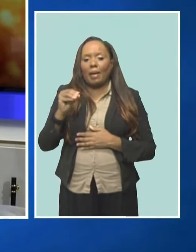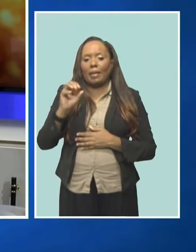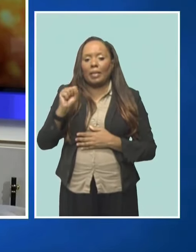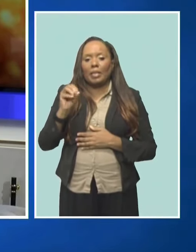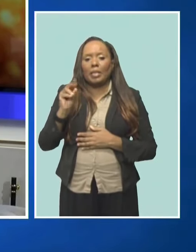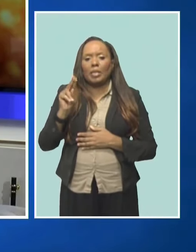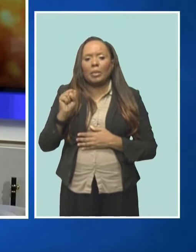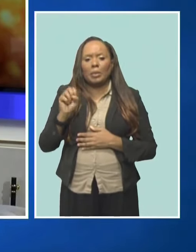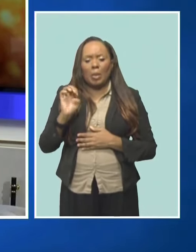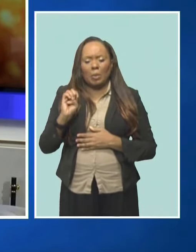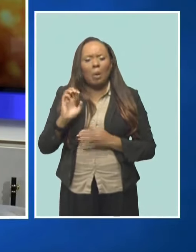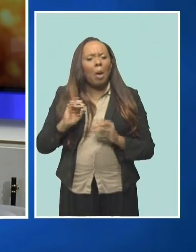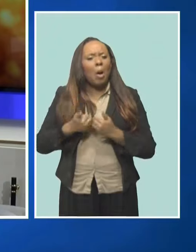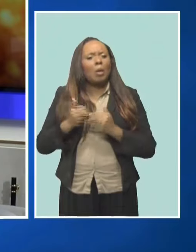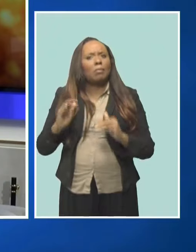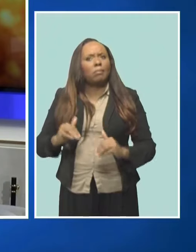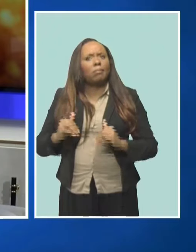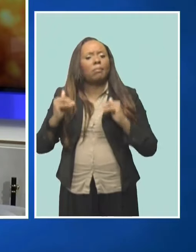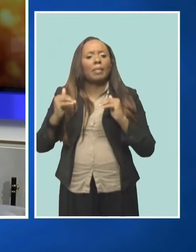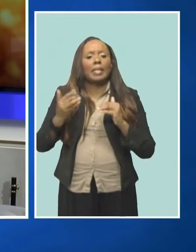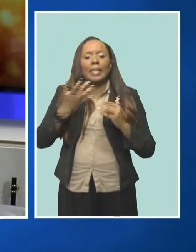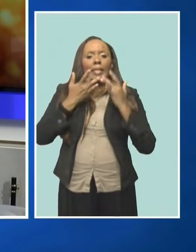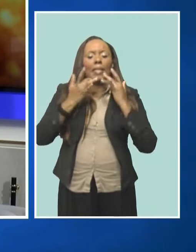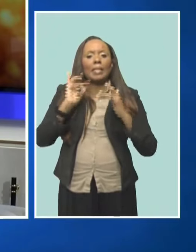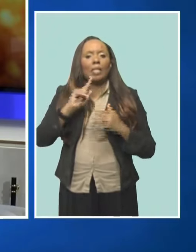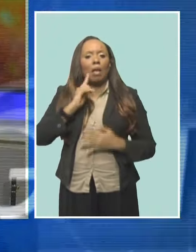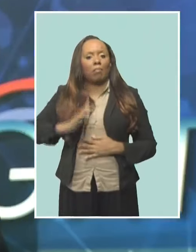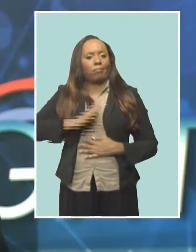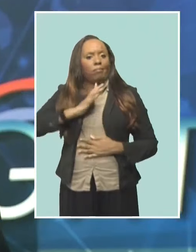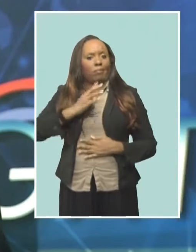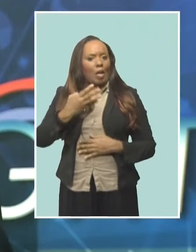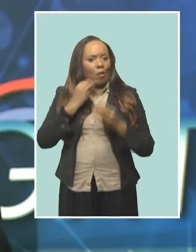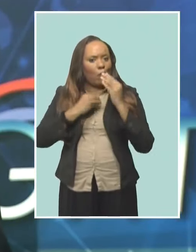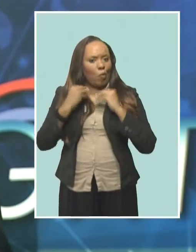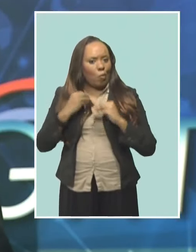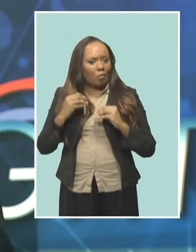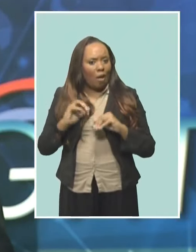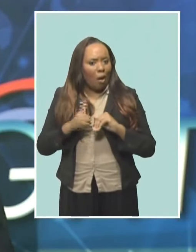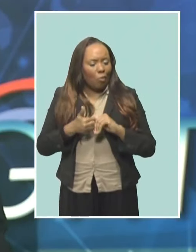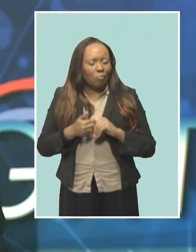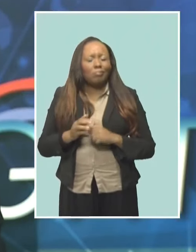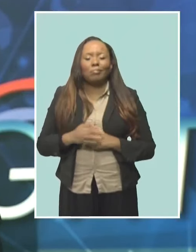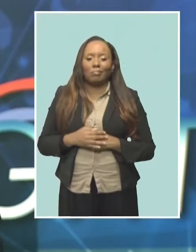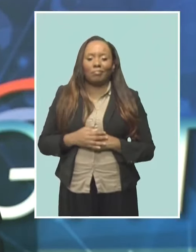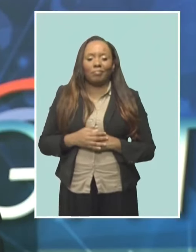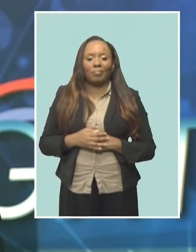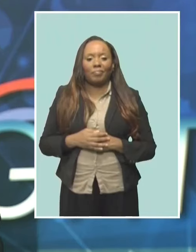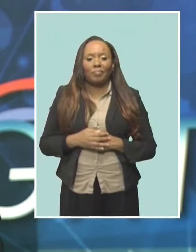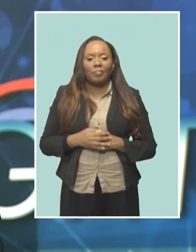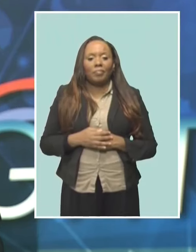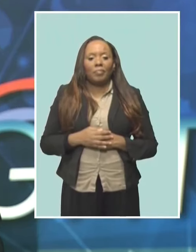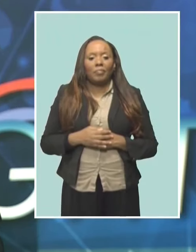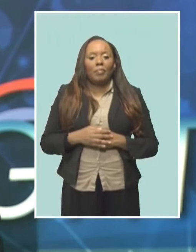dining and taste as fine dining as well for the judges up there? The Barbados Water Authority says a